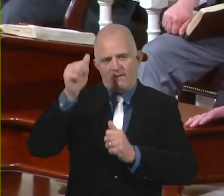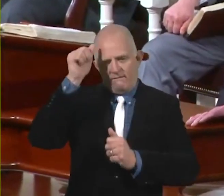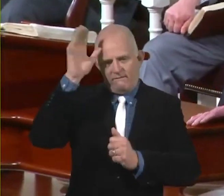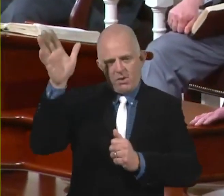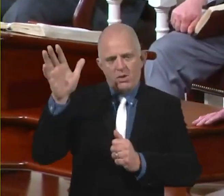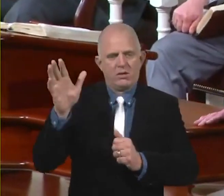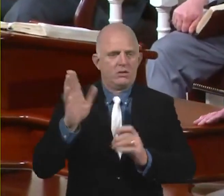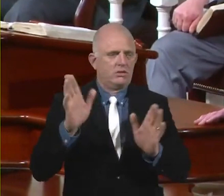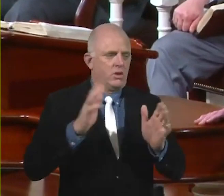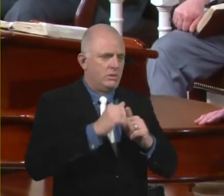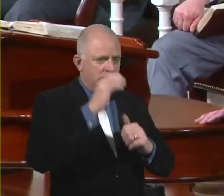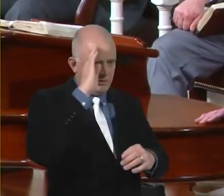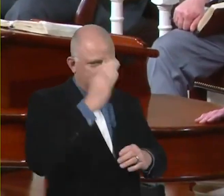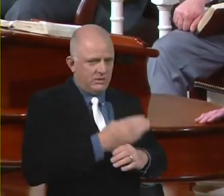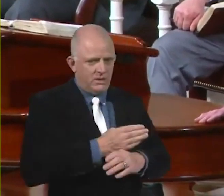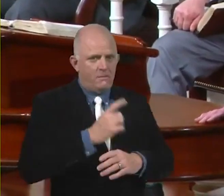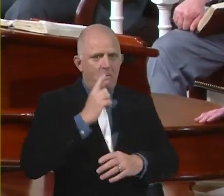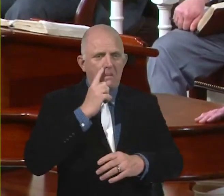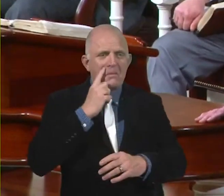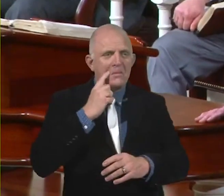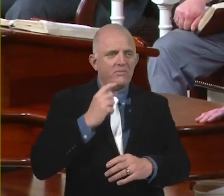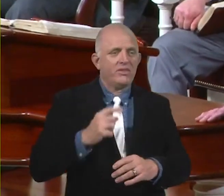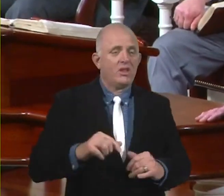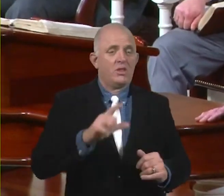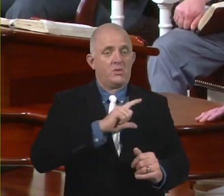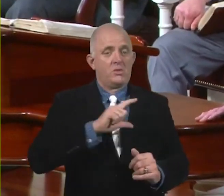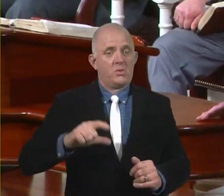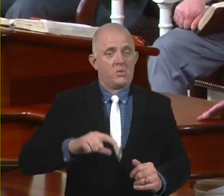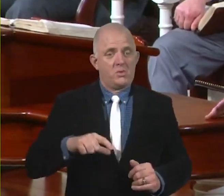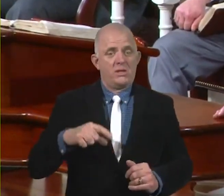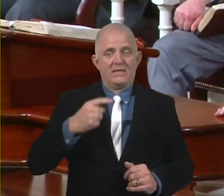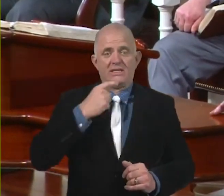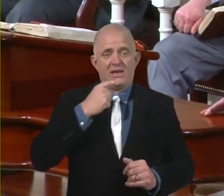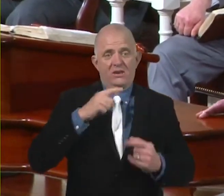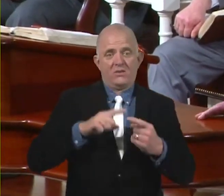And the Lord said unto my Lord.